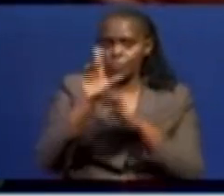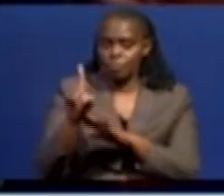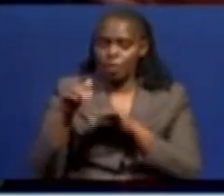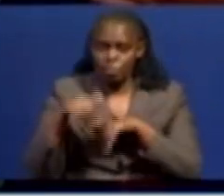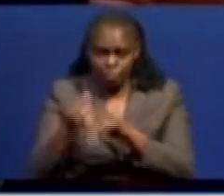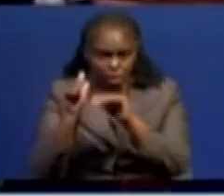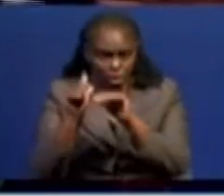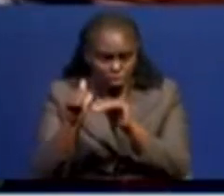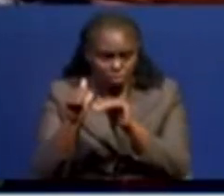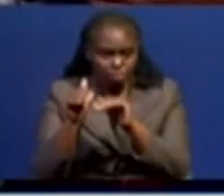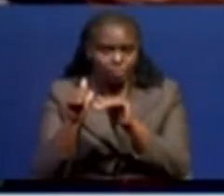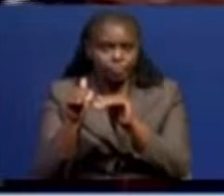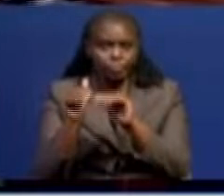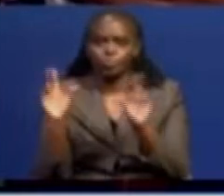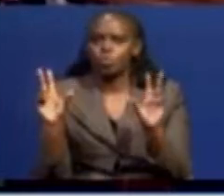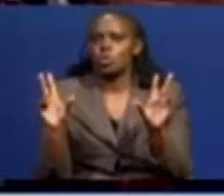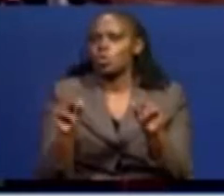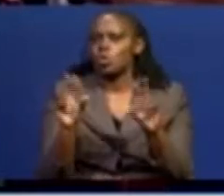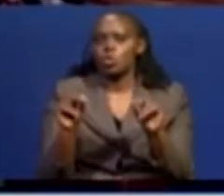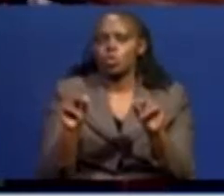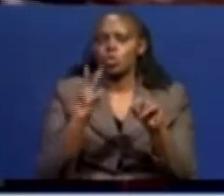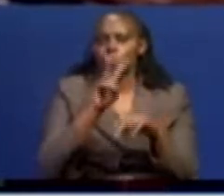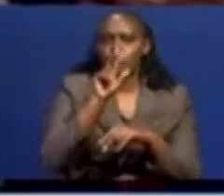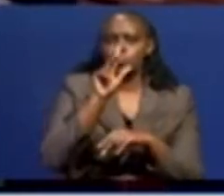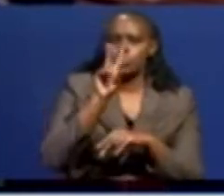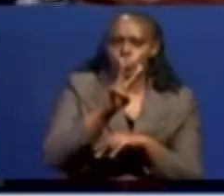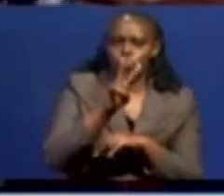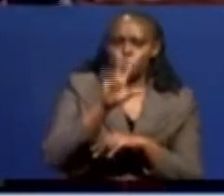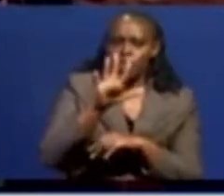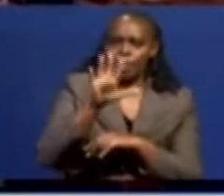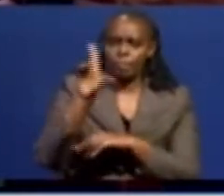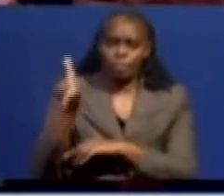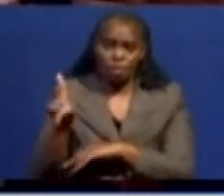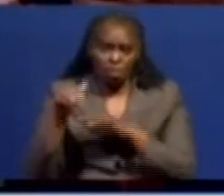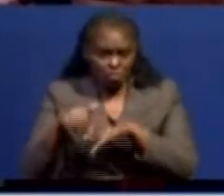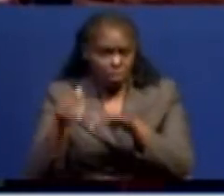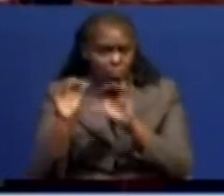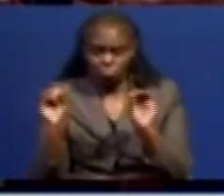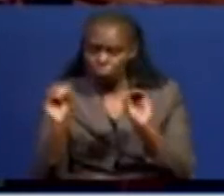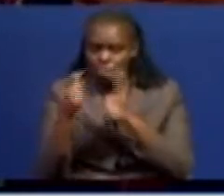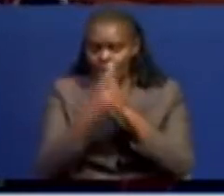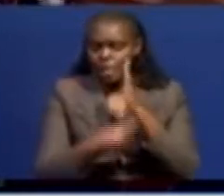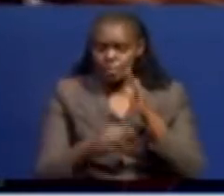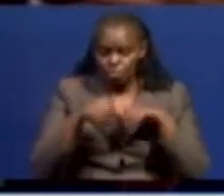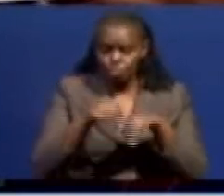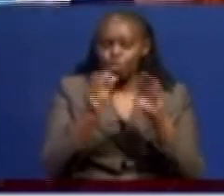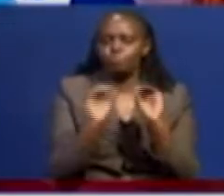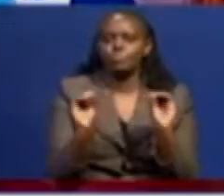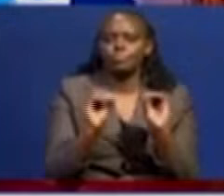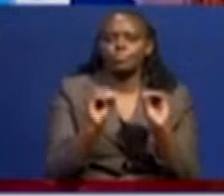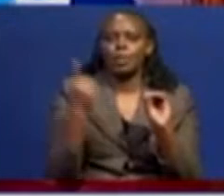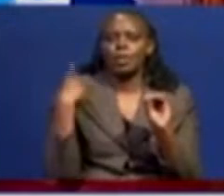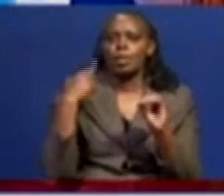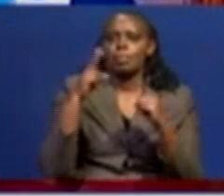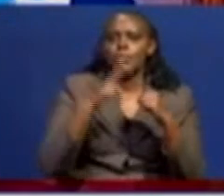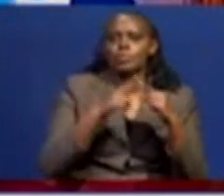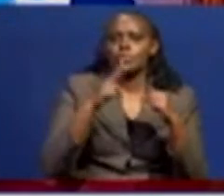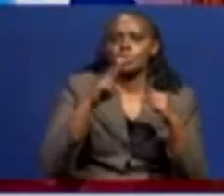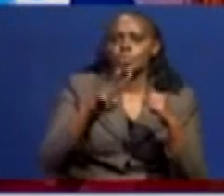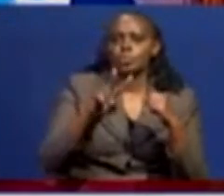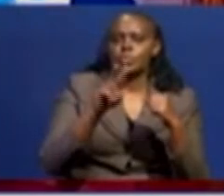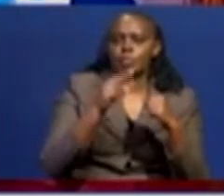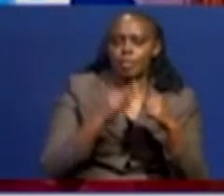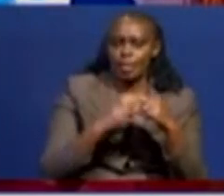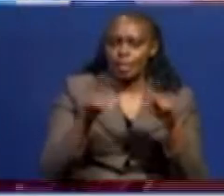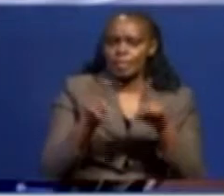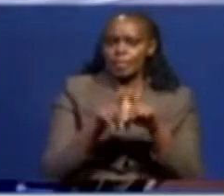Article 51 followed in our removal? No. 251, Honorable Senators, it's at page 28 of the